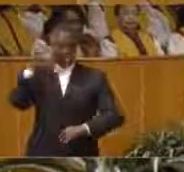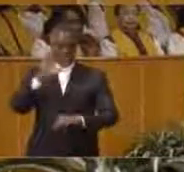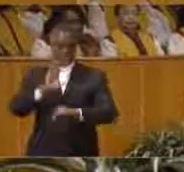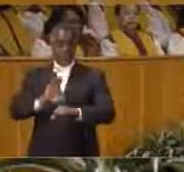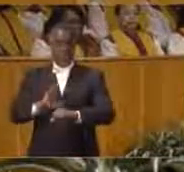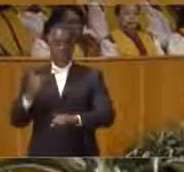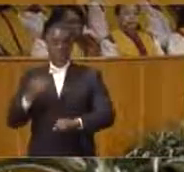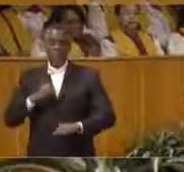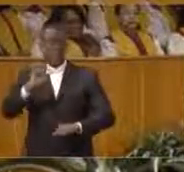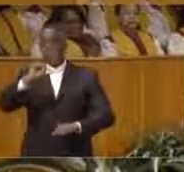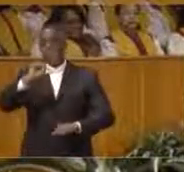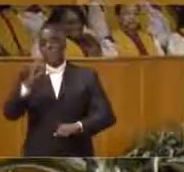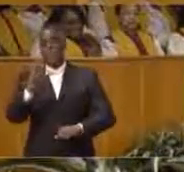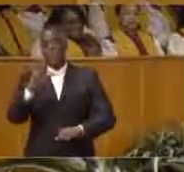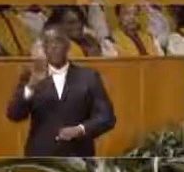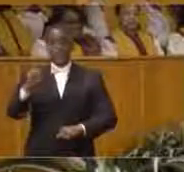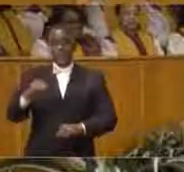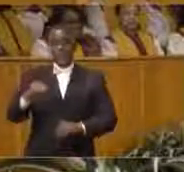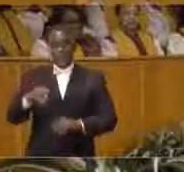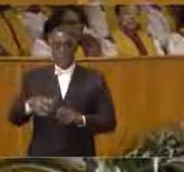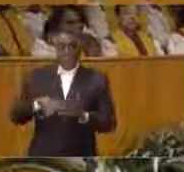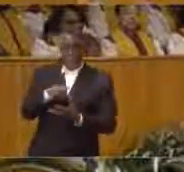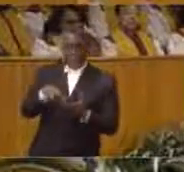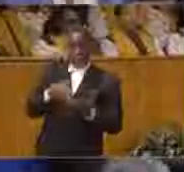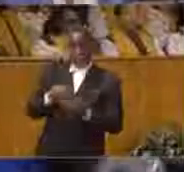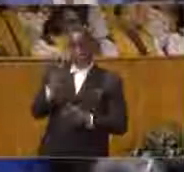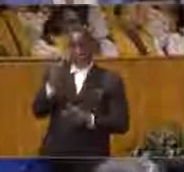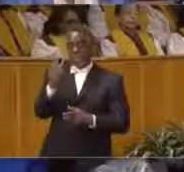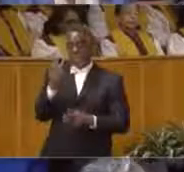some sherbet, mix it with ginger ale.